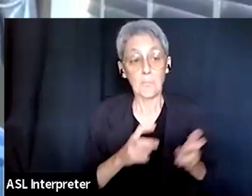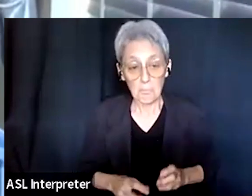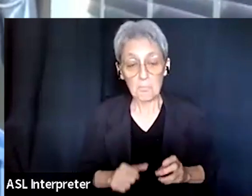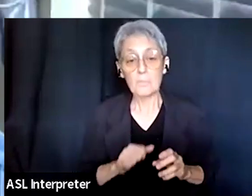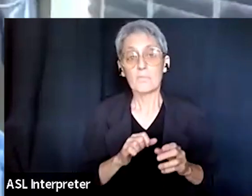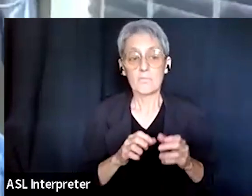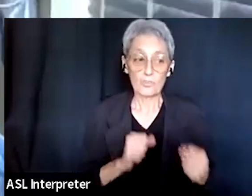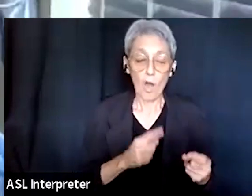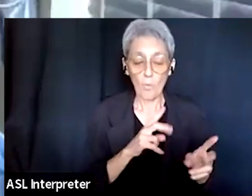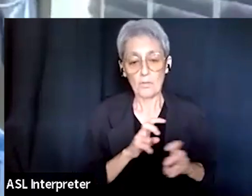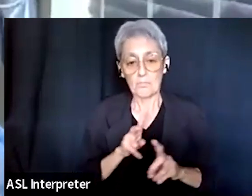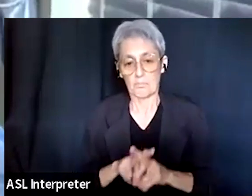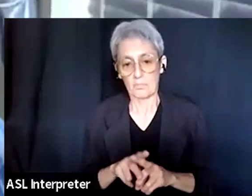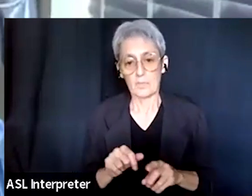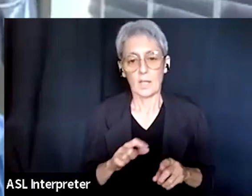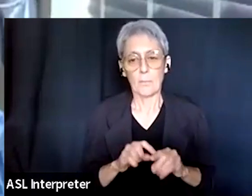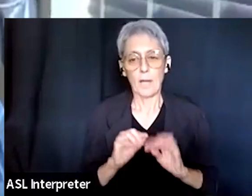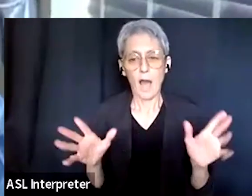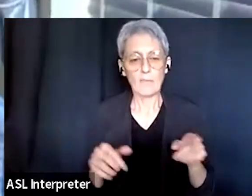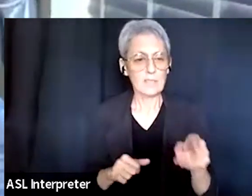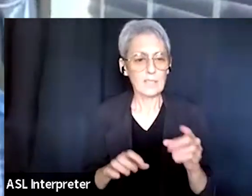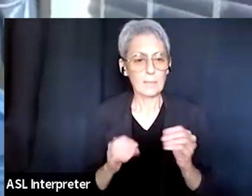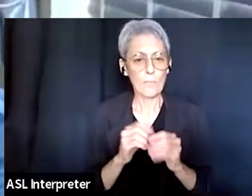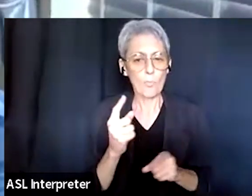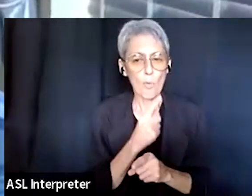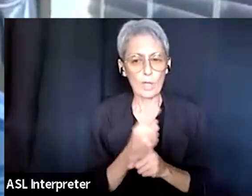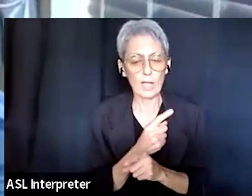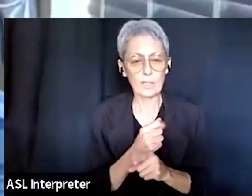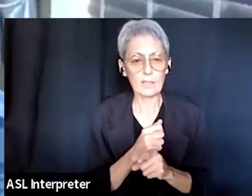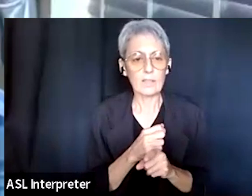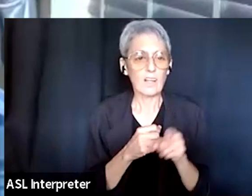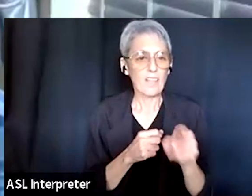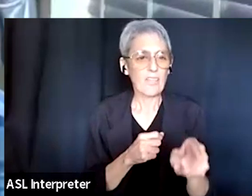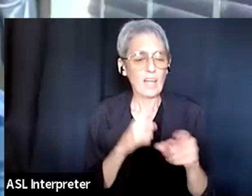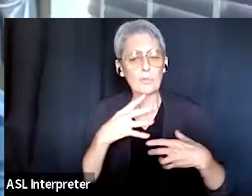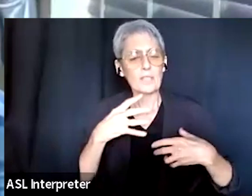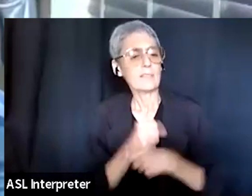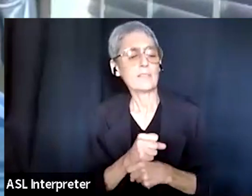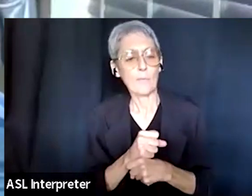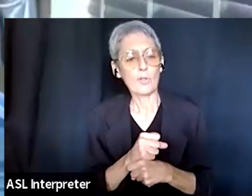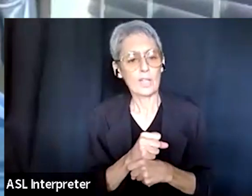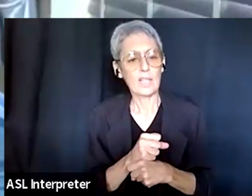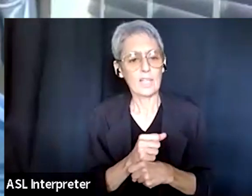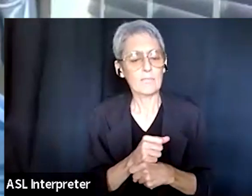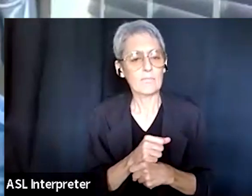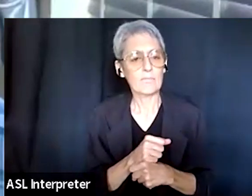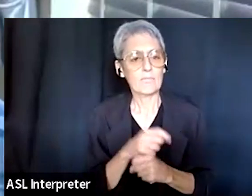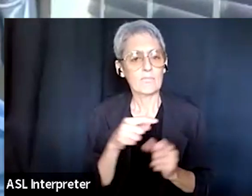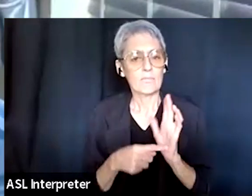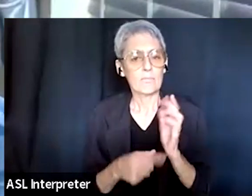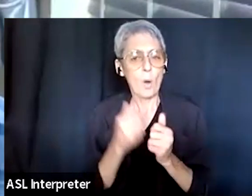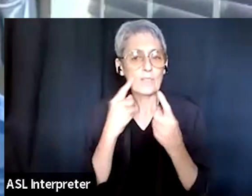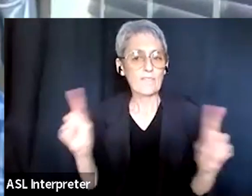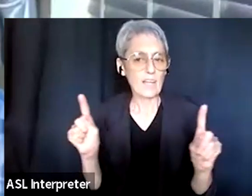feel is more appropriate to sum up what we think will be most effective in classrooms.